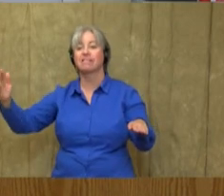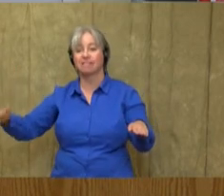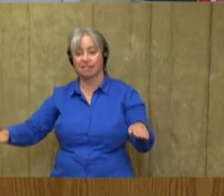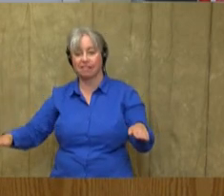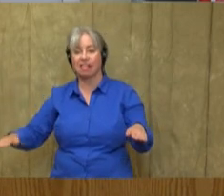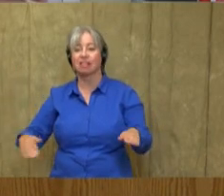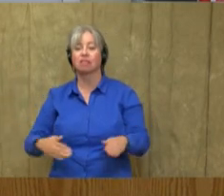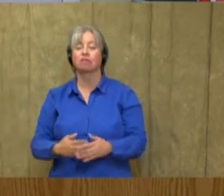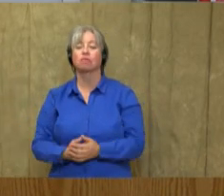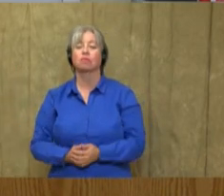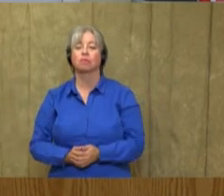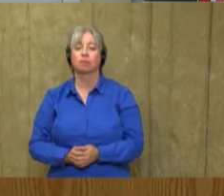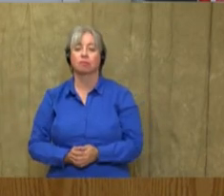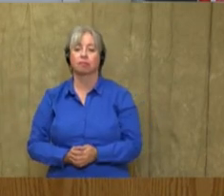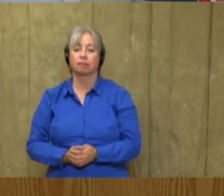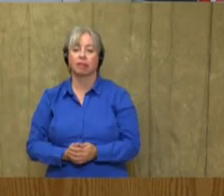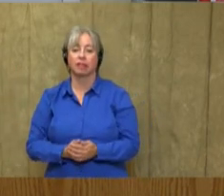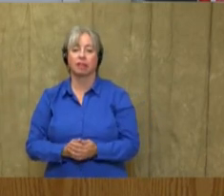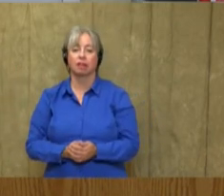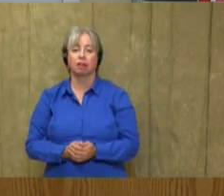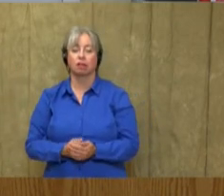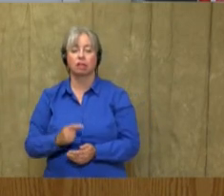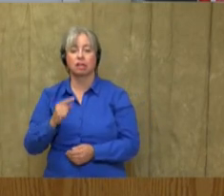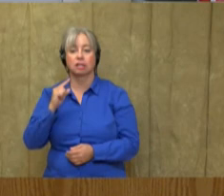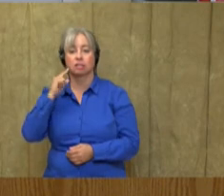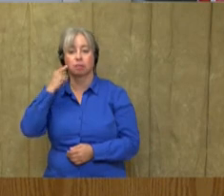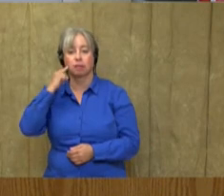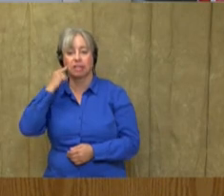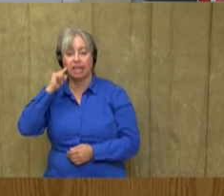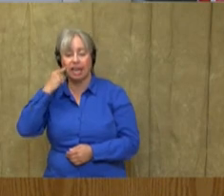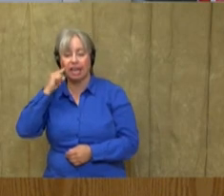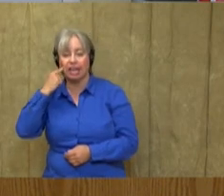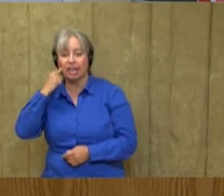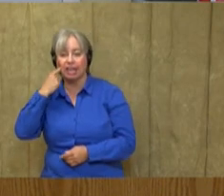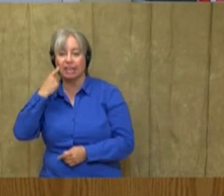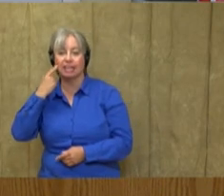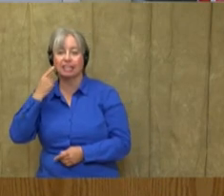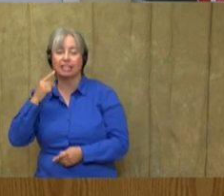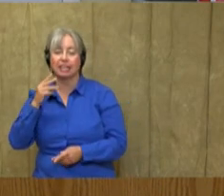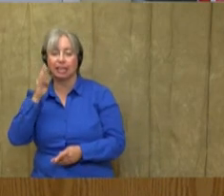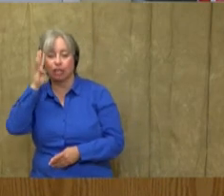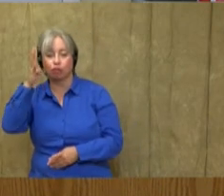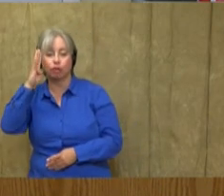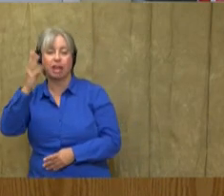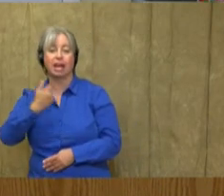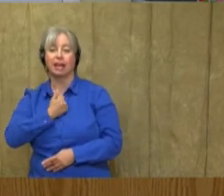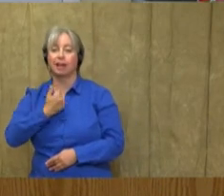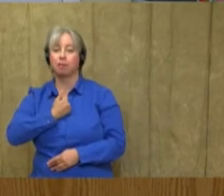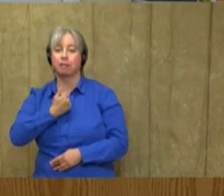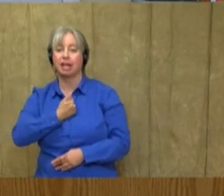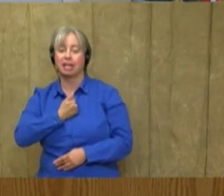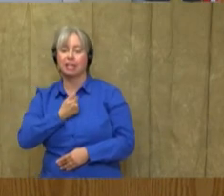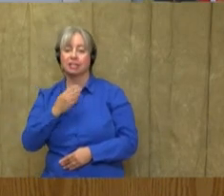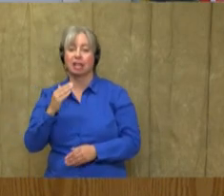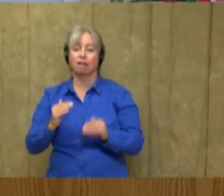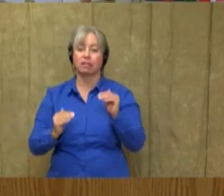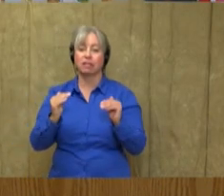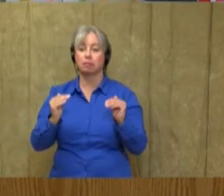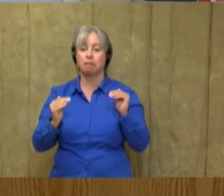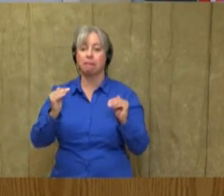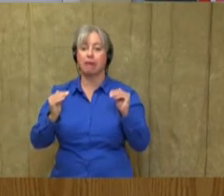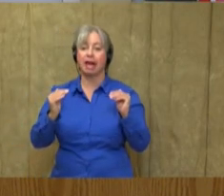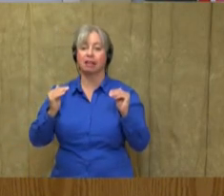And that's what I had, and I just took some skewers and put some duct tape, and it took me a little while to get it balanced, but this is what I've